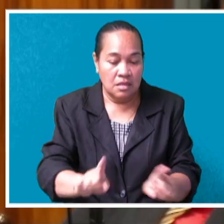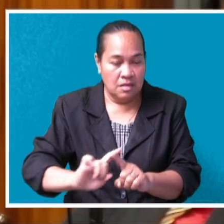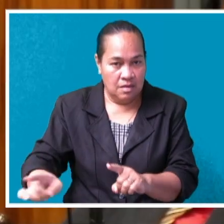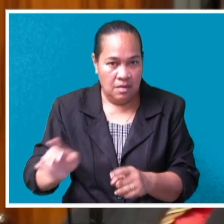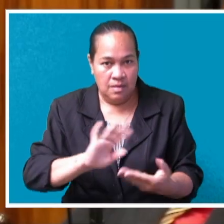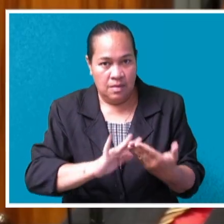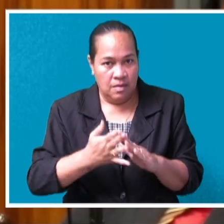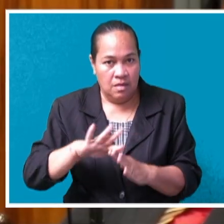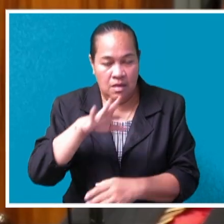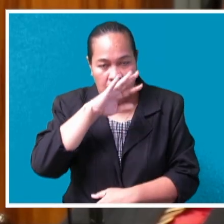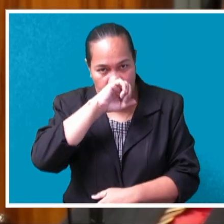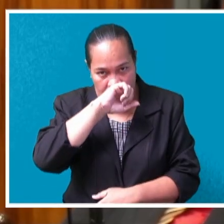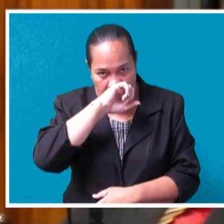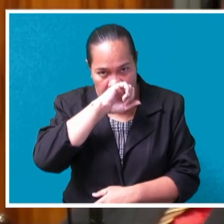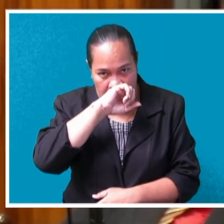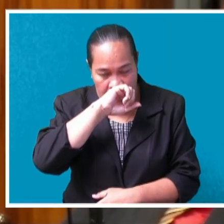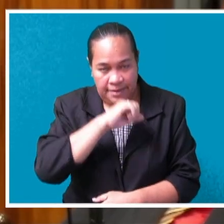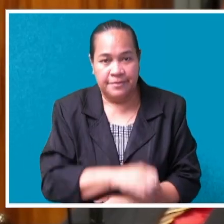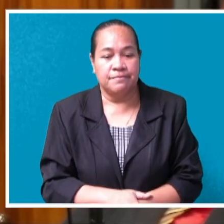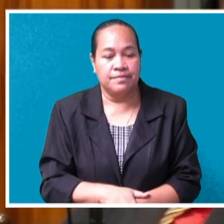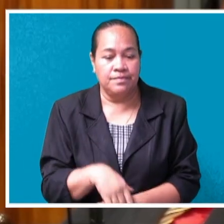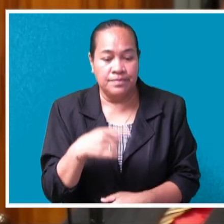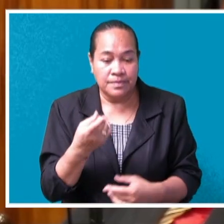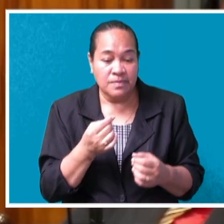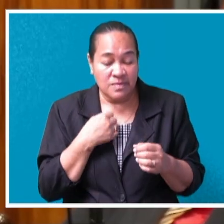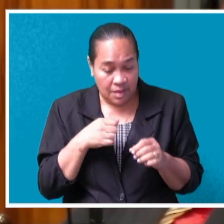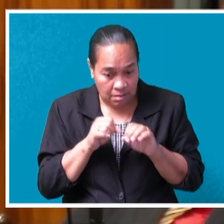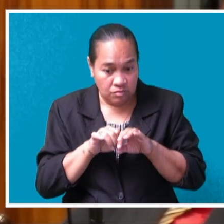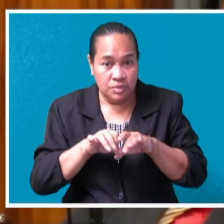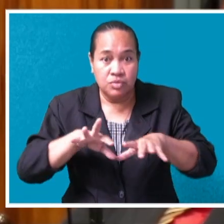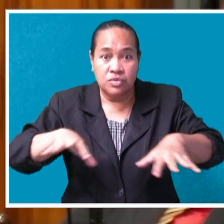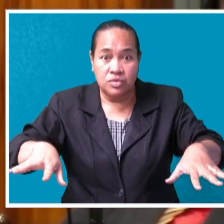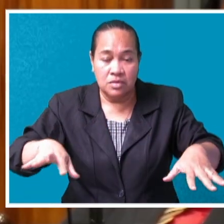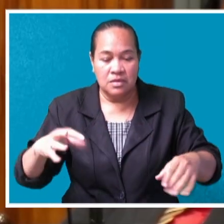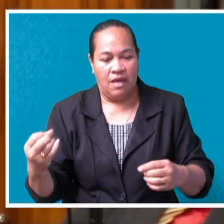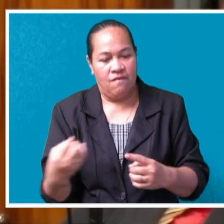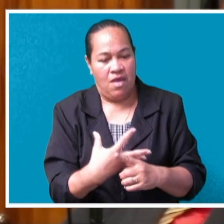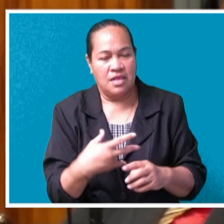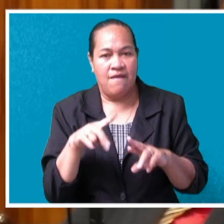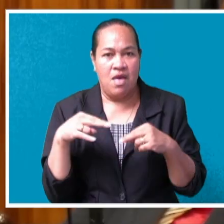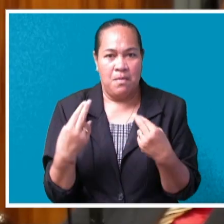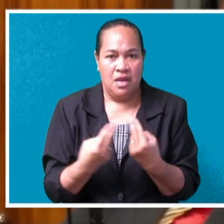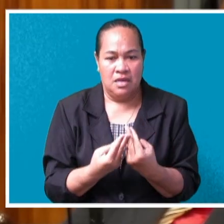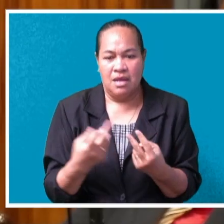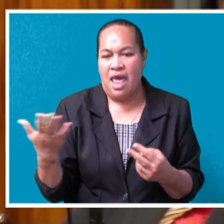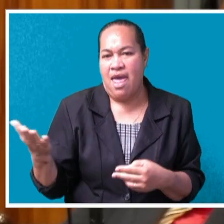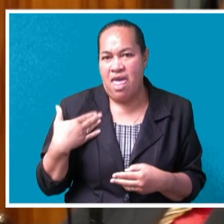of drug abuse extends beyond criminal activity. It affects families, public health